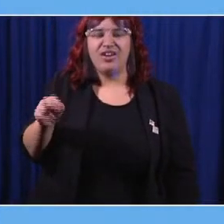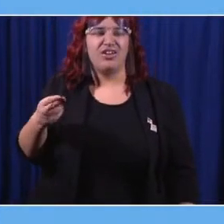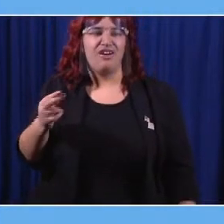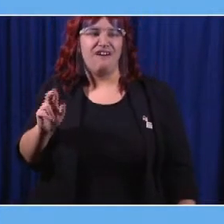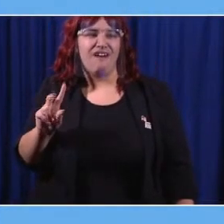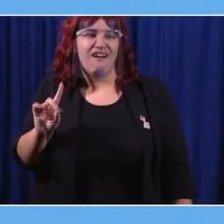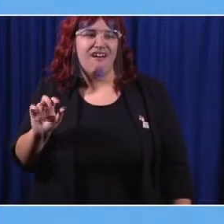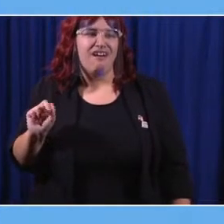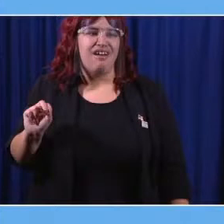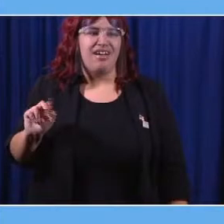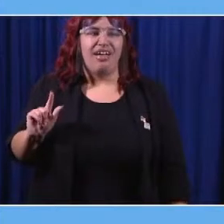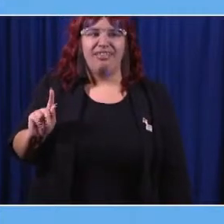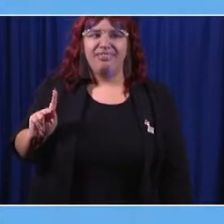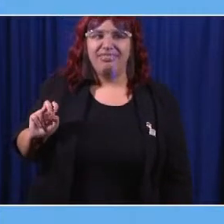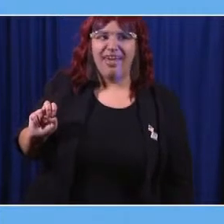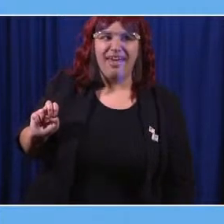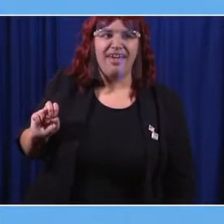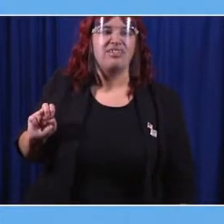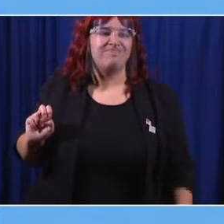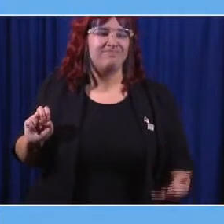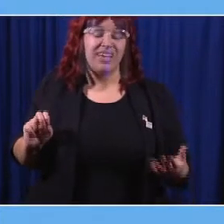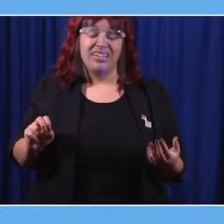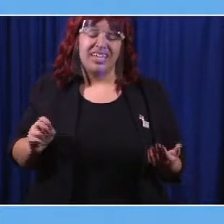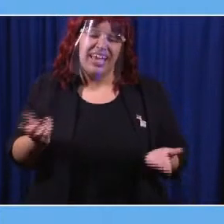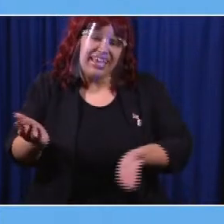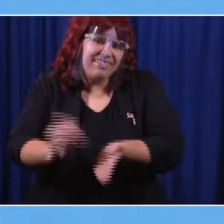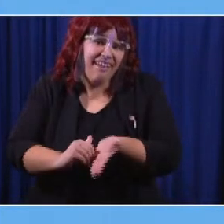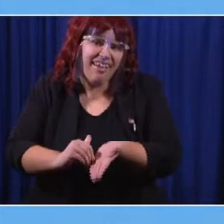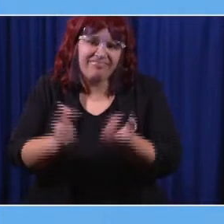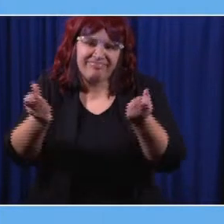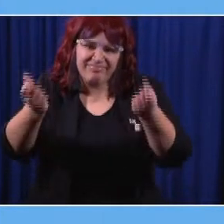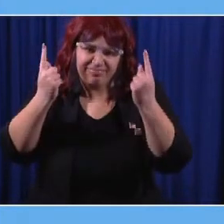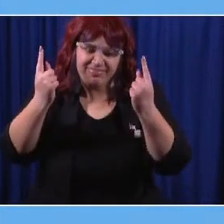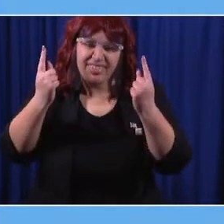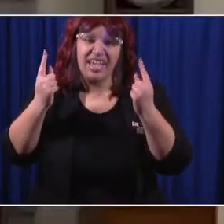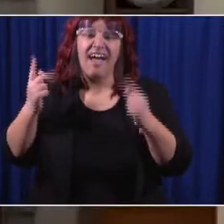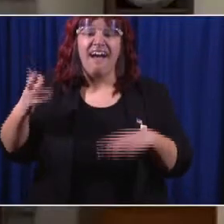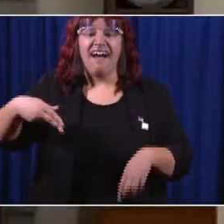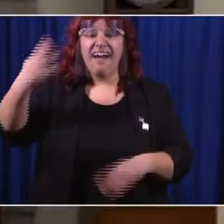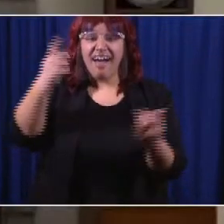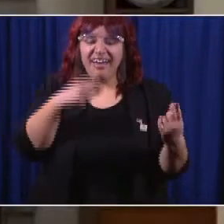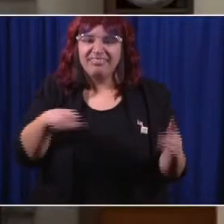high incidence at this point.